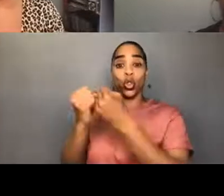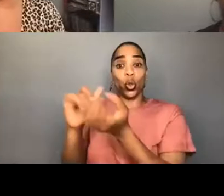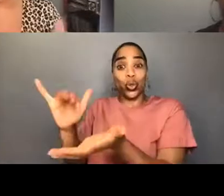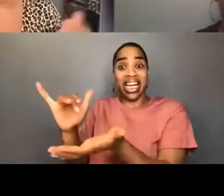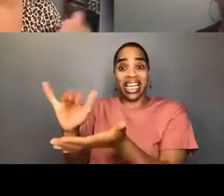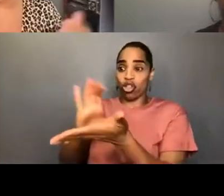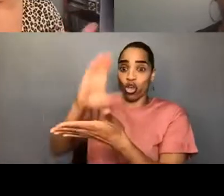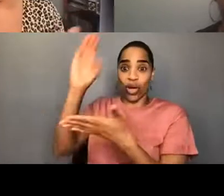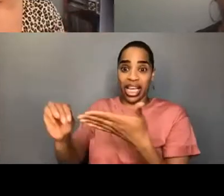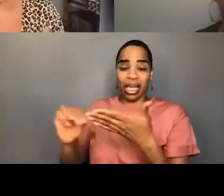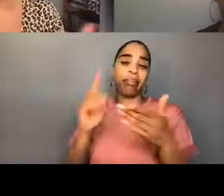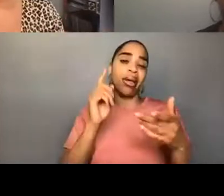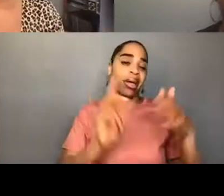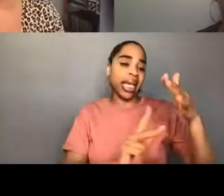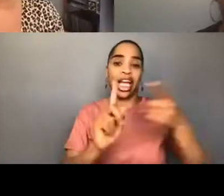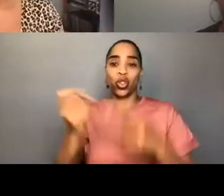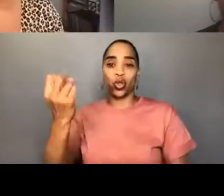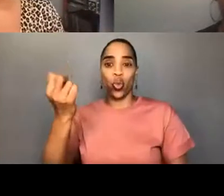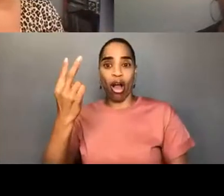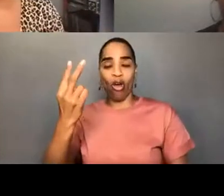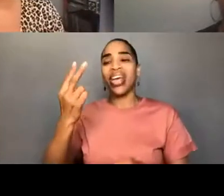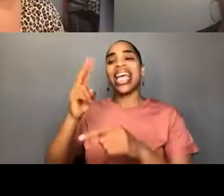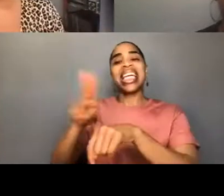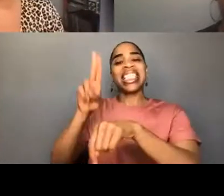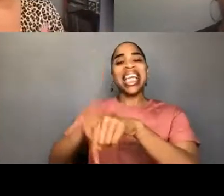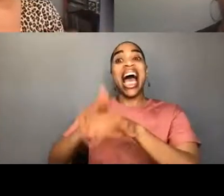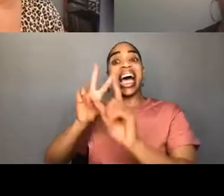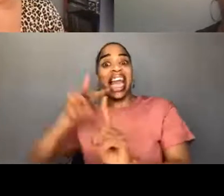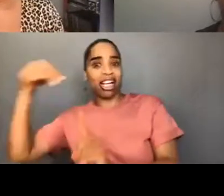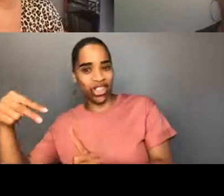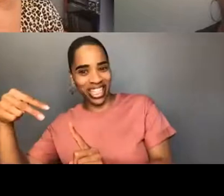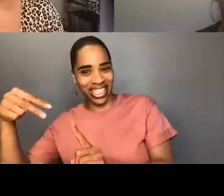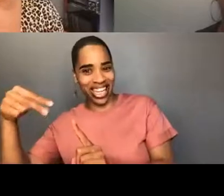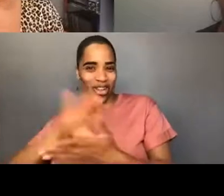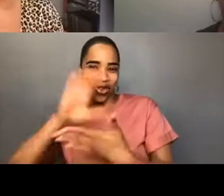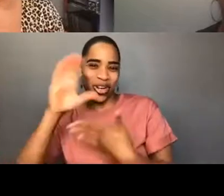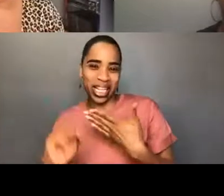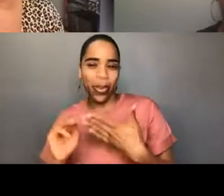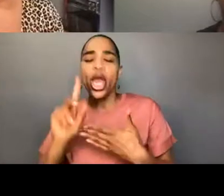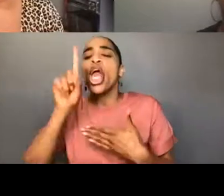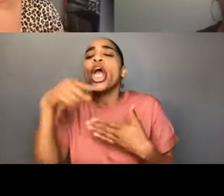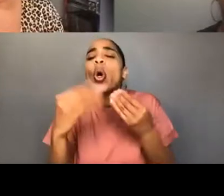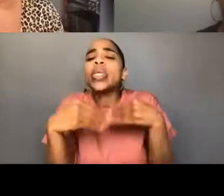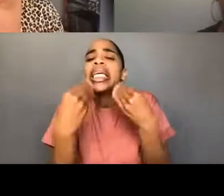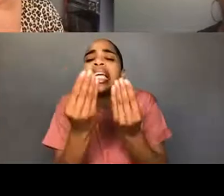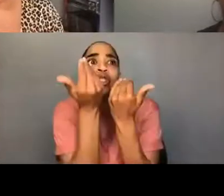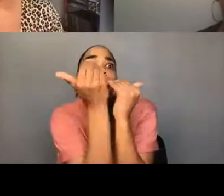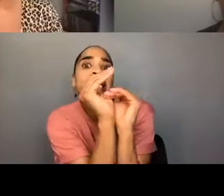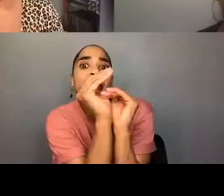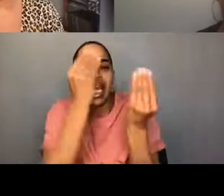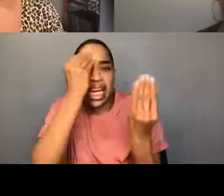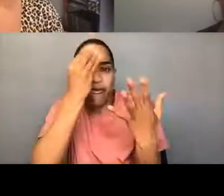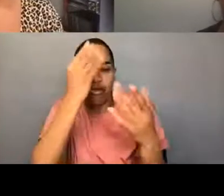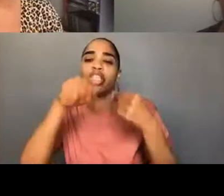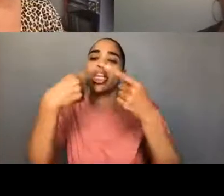get in K-12 is a nationalistic curriculum. It is a curriculum designed to give us a shared sense of American